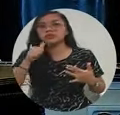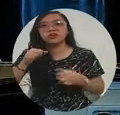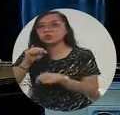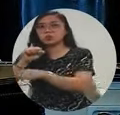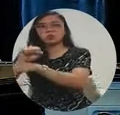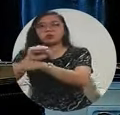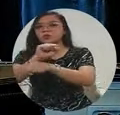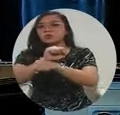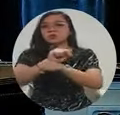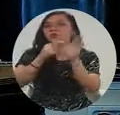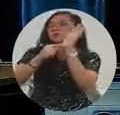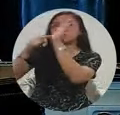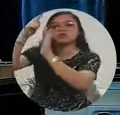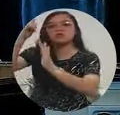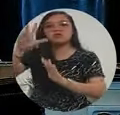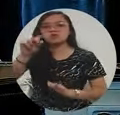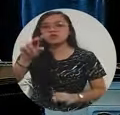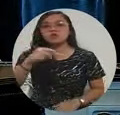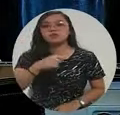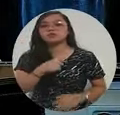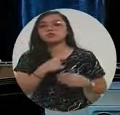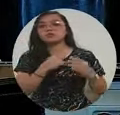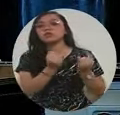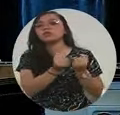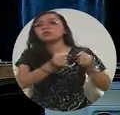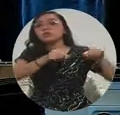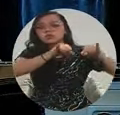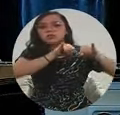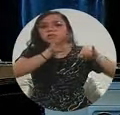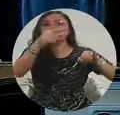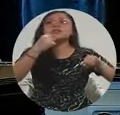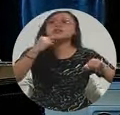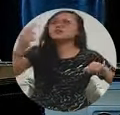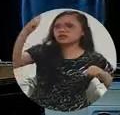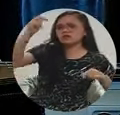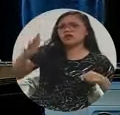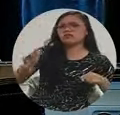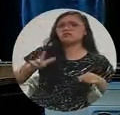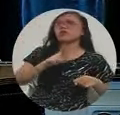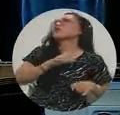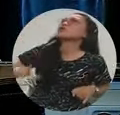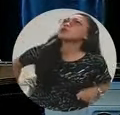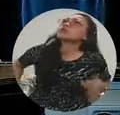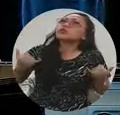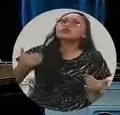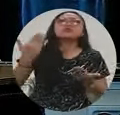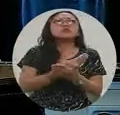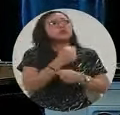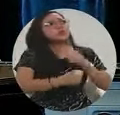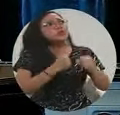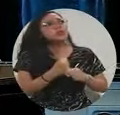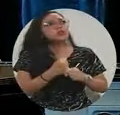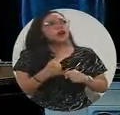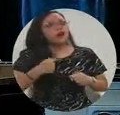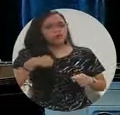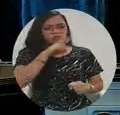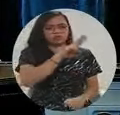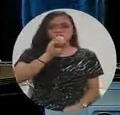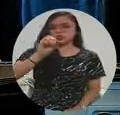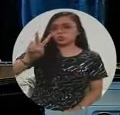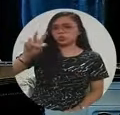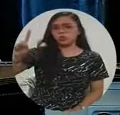Yeah. And if you are a serious Christian, tonight you are going to say, Lord, I am beginning 2021. I'm going to give you